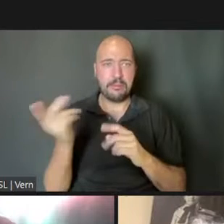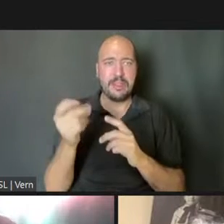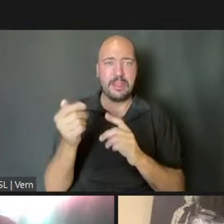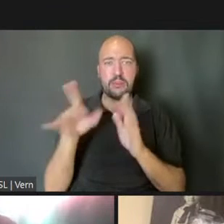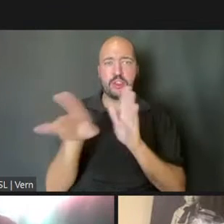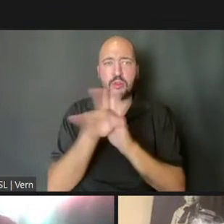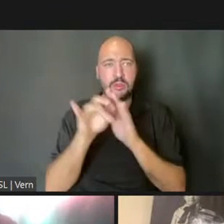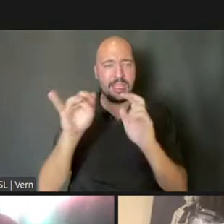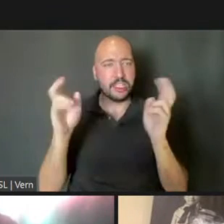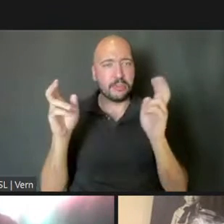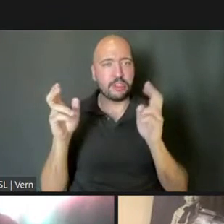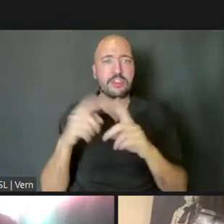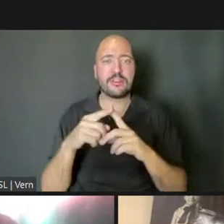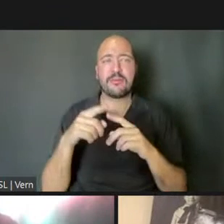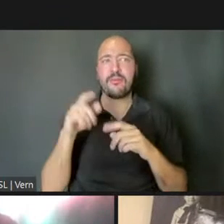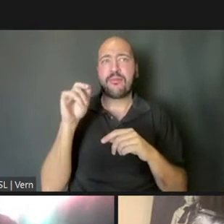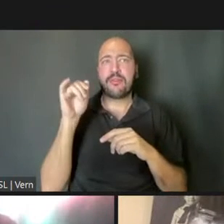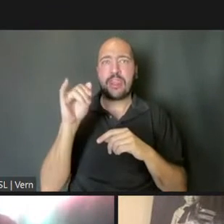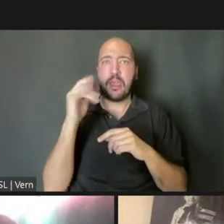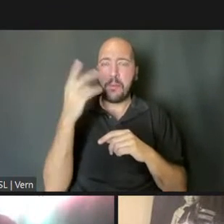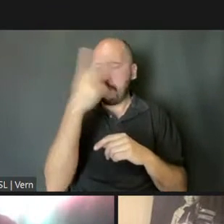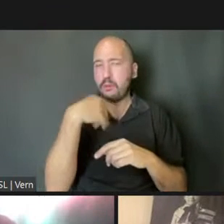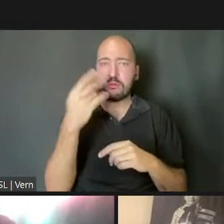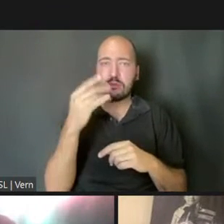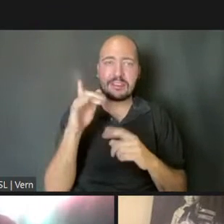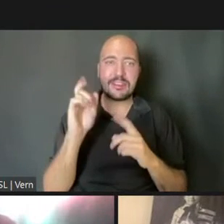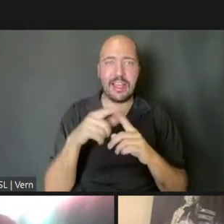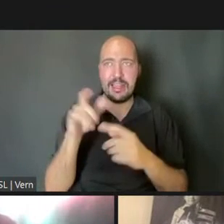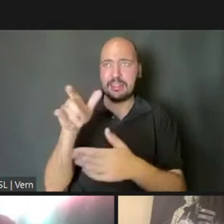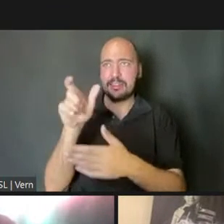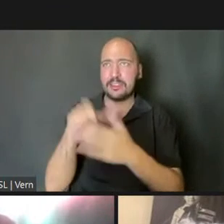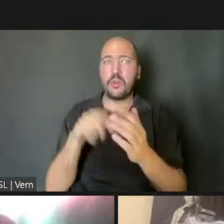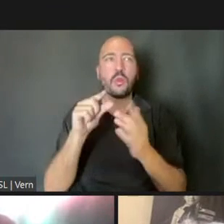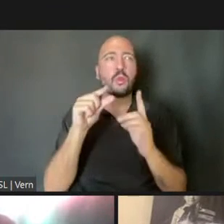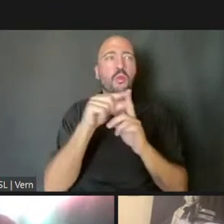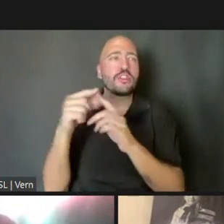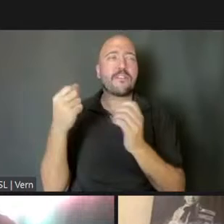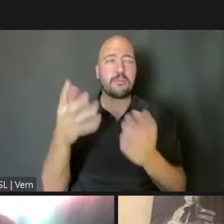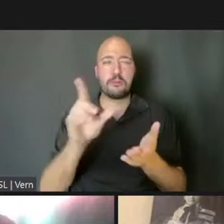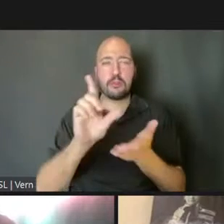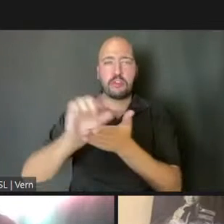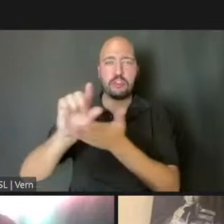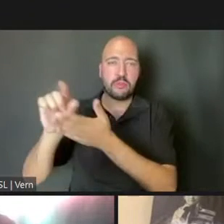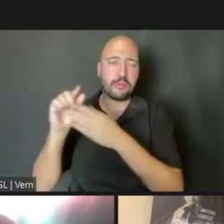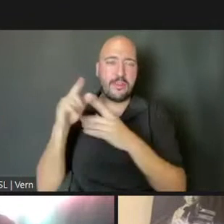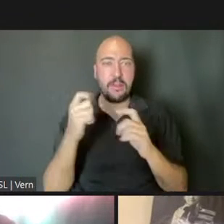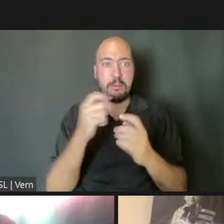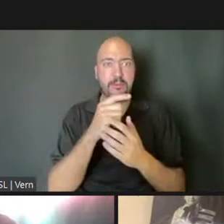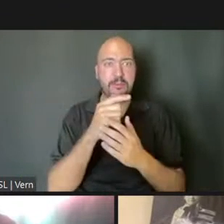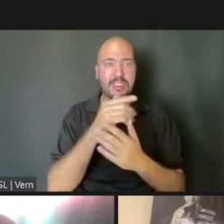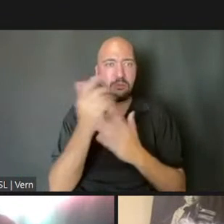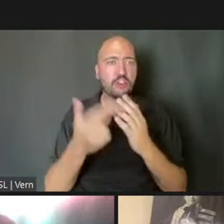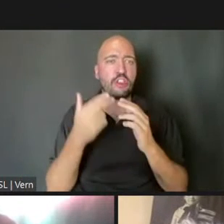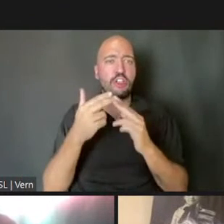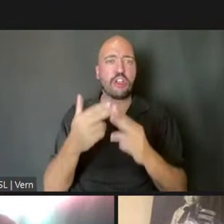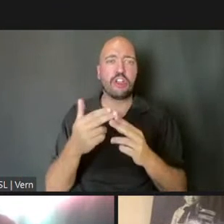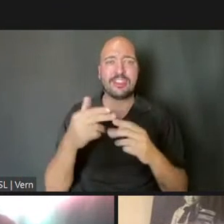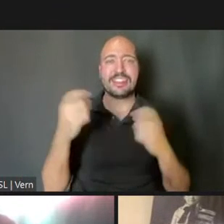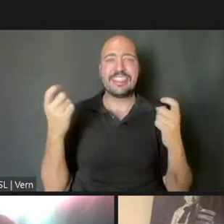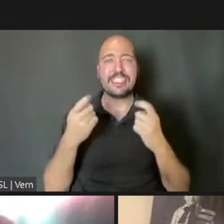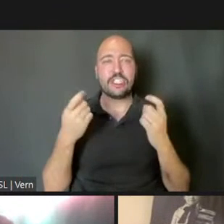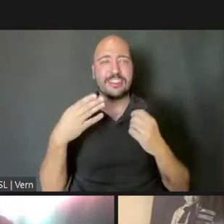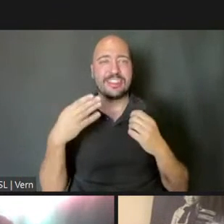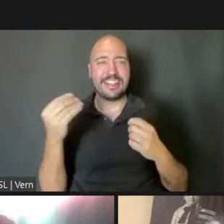the subjects, the portrait style, the words of multiple prints. And these are from a series called Sinners and